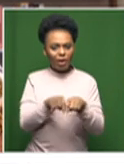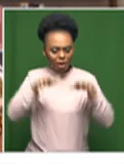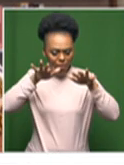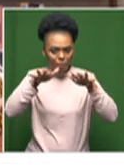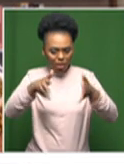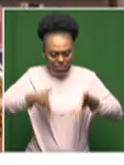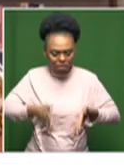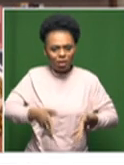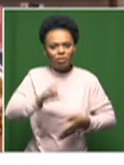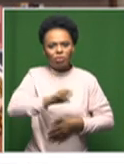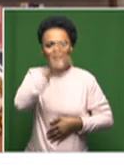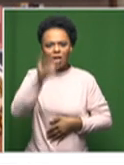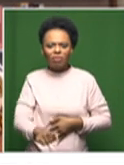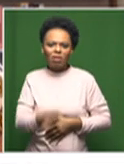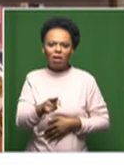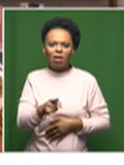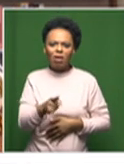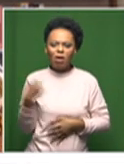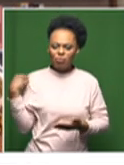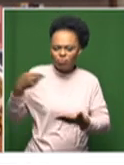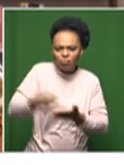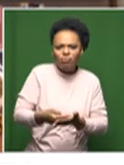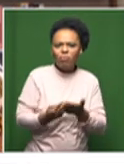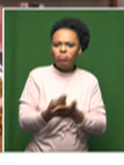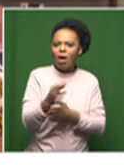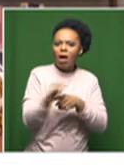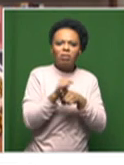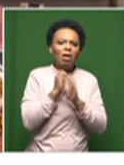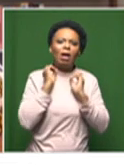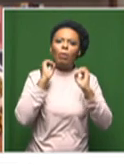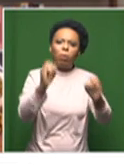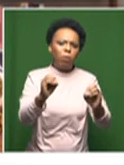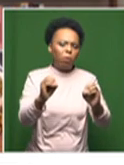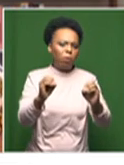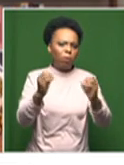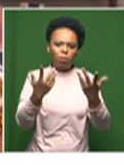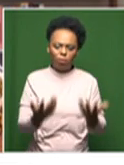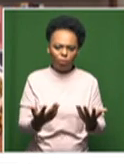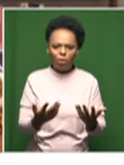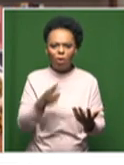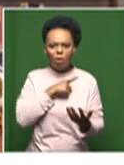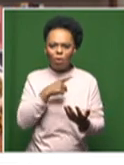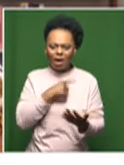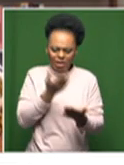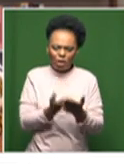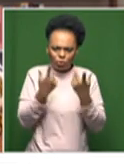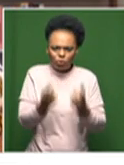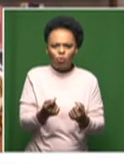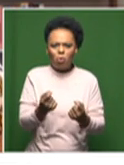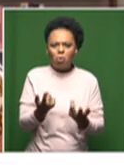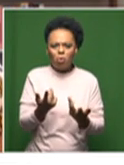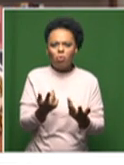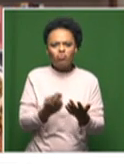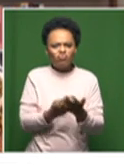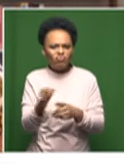not exercised our agency as pointedly and pertinently as perhaps we could, Professor van der